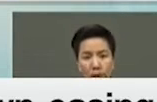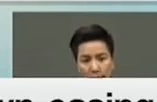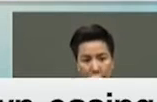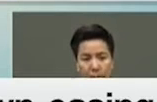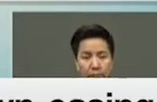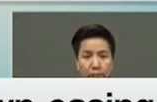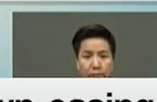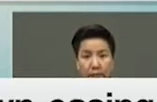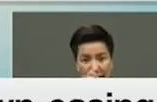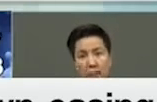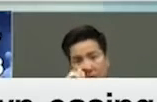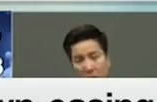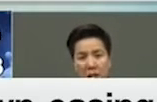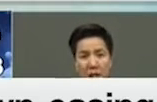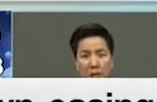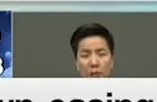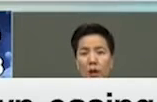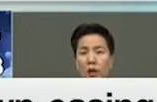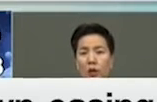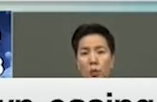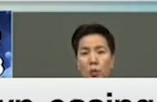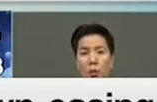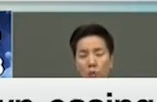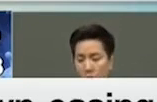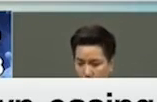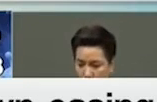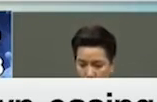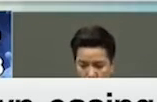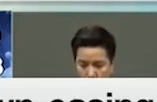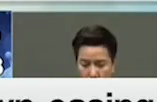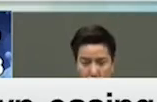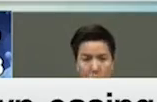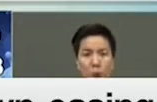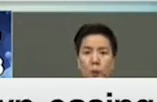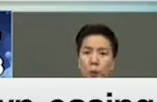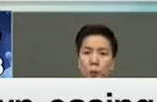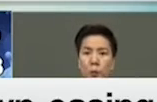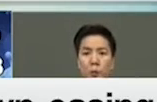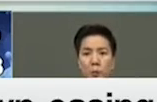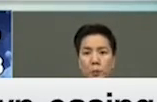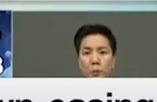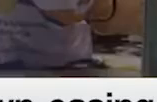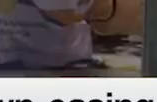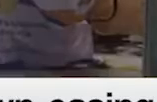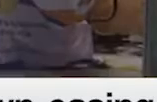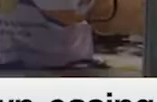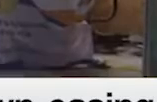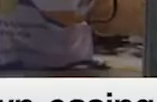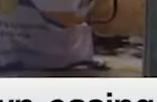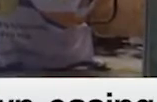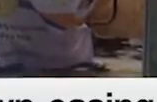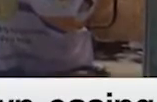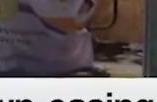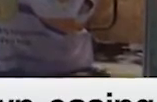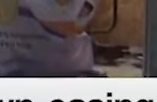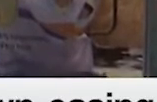they reopen, their operation would not complicate ongoing efforts to containing the virus. All right. Entertainment